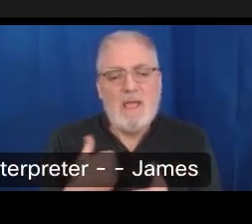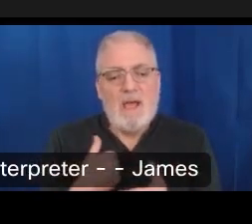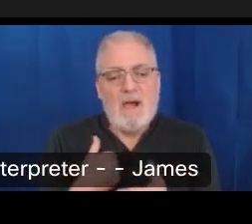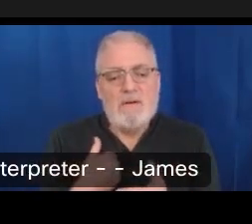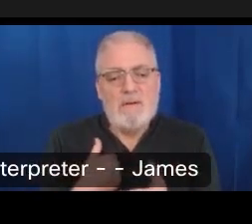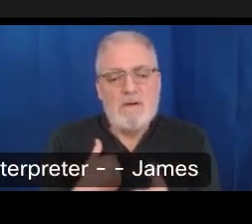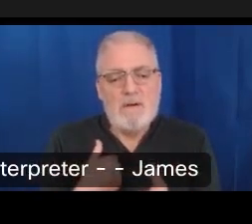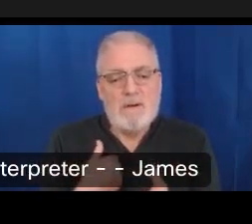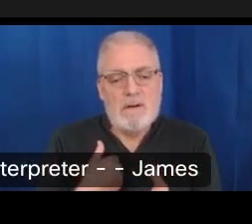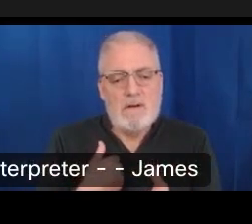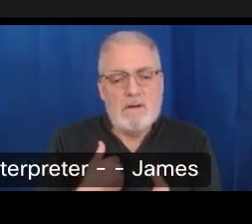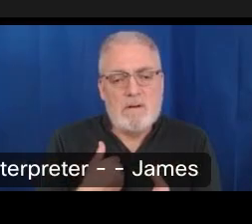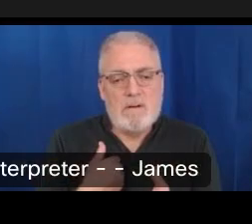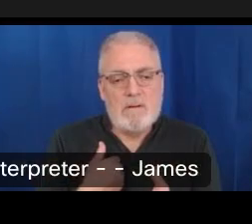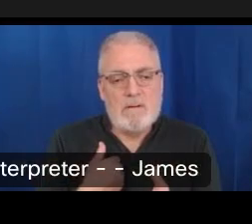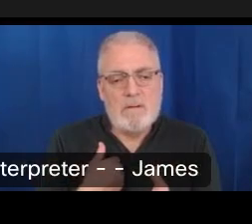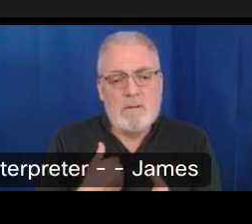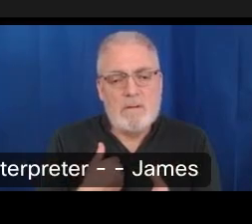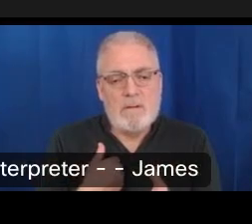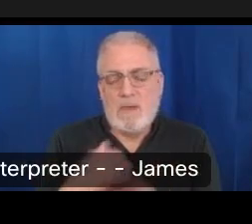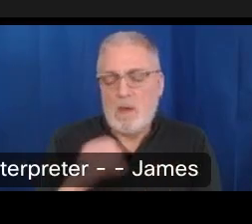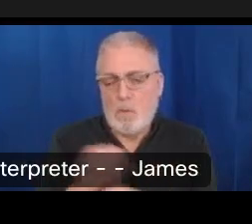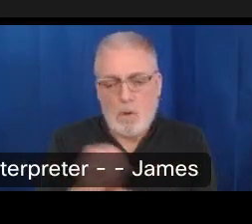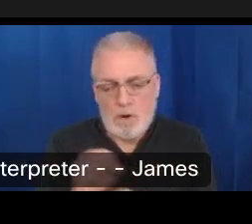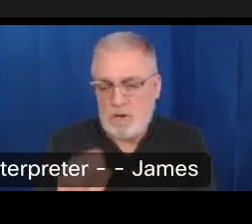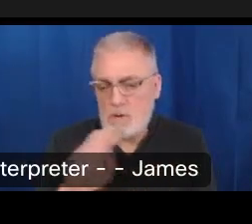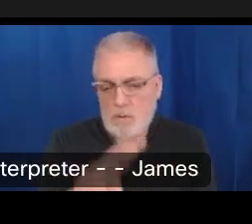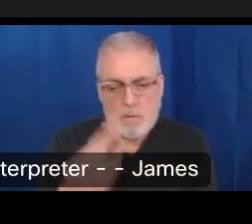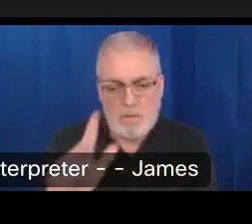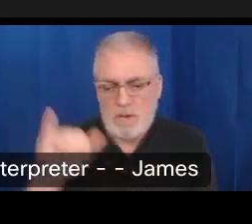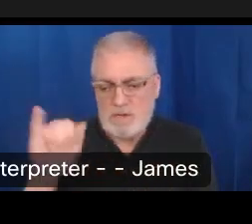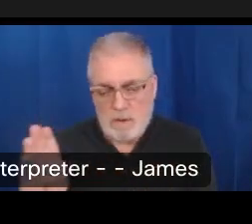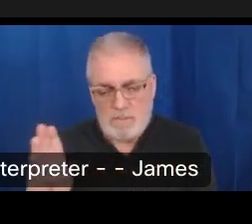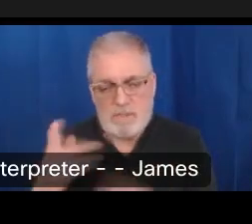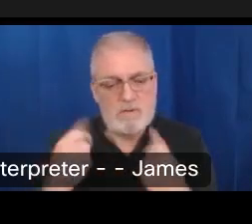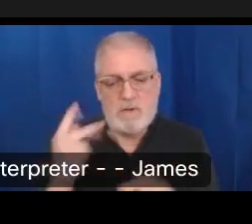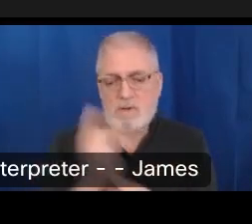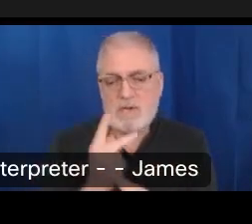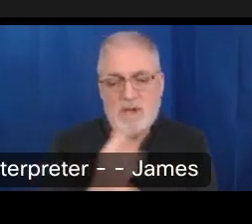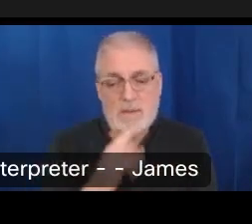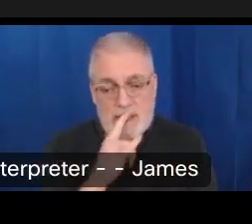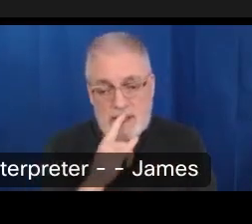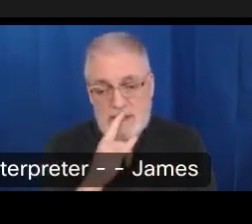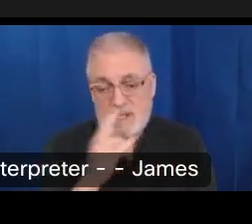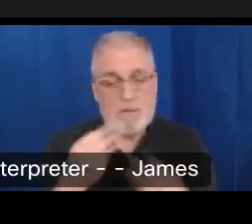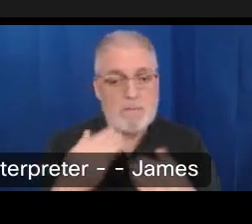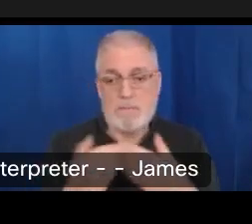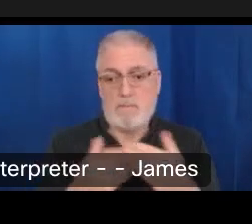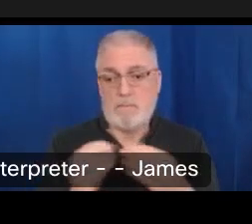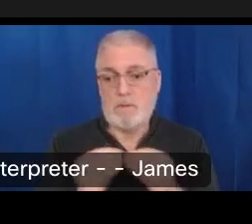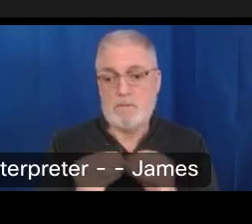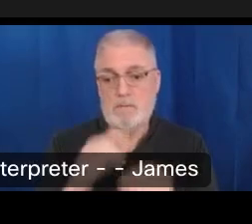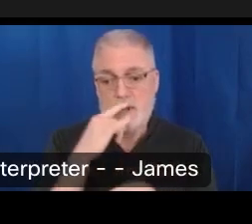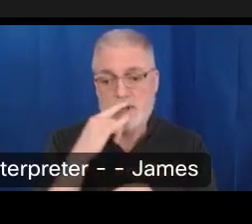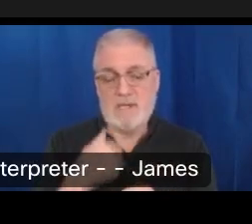that are trying to work 2 and 3 jobs. They're trying to take care of their kids, however many kids they have, and